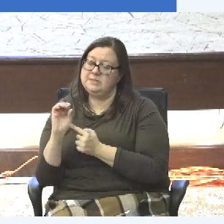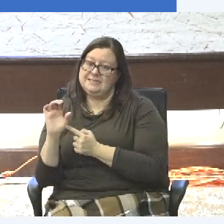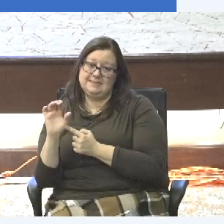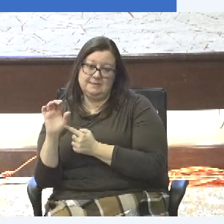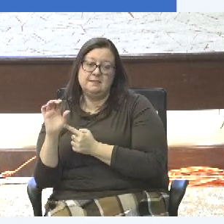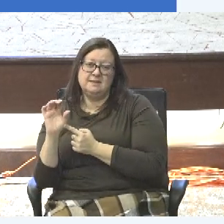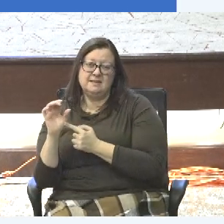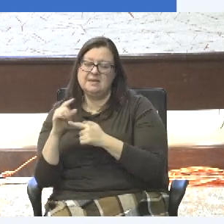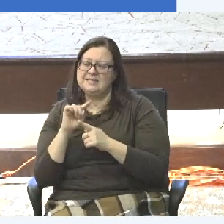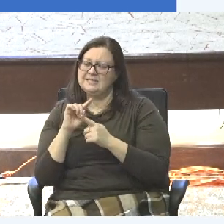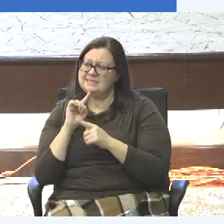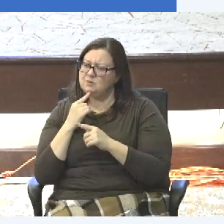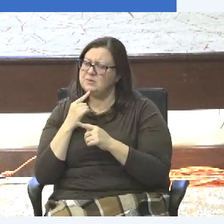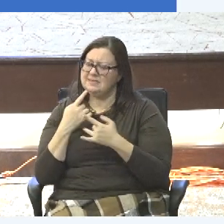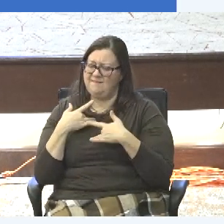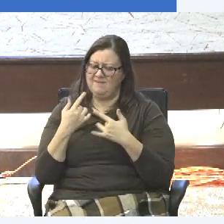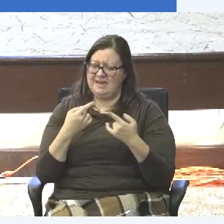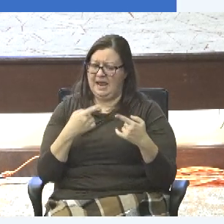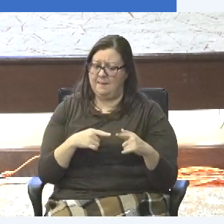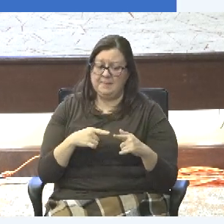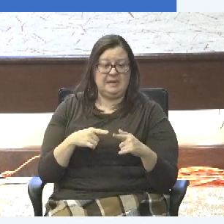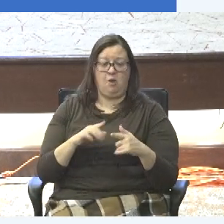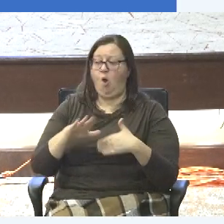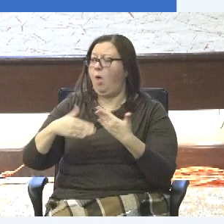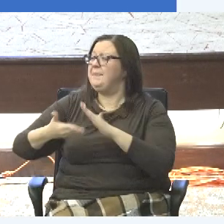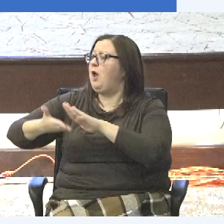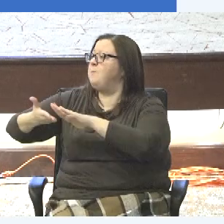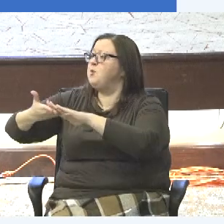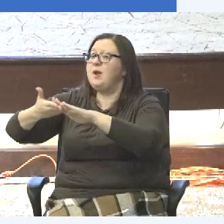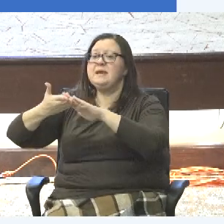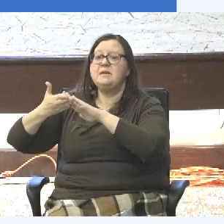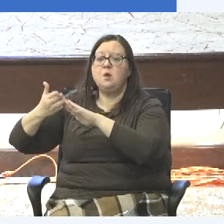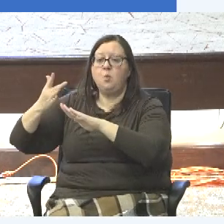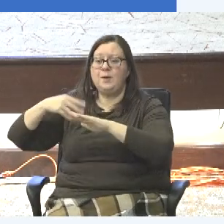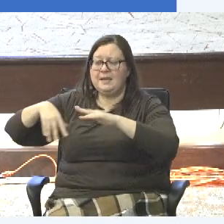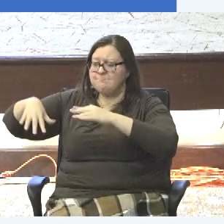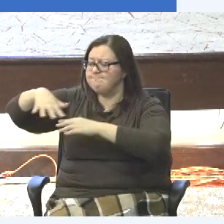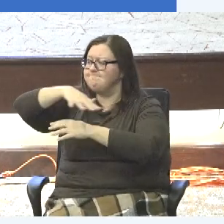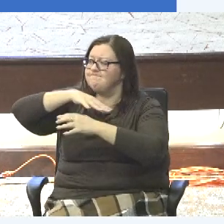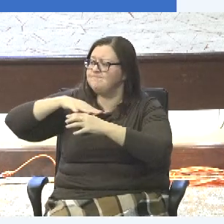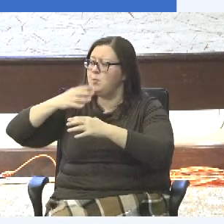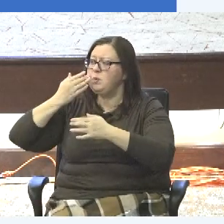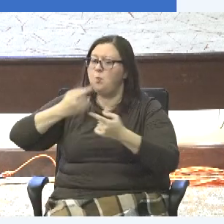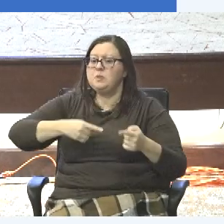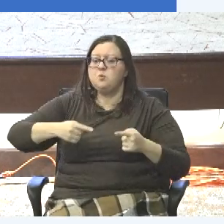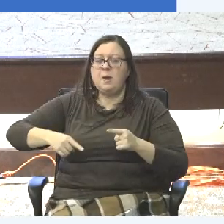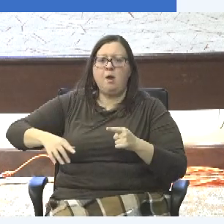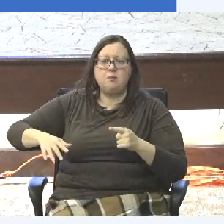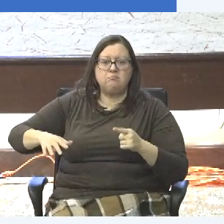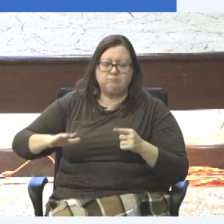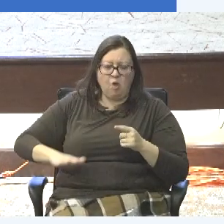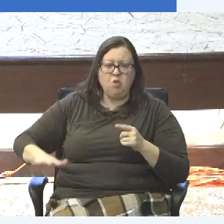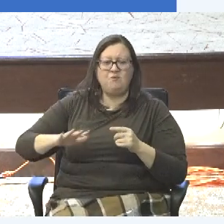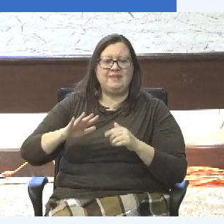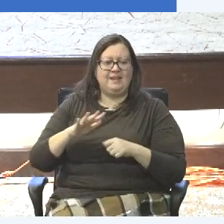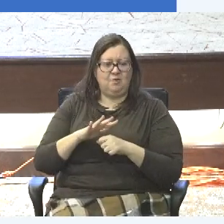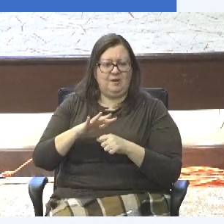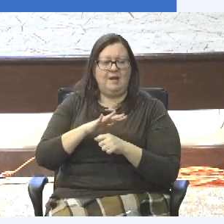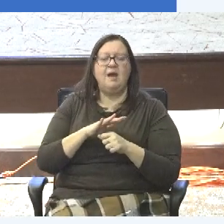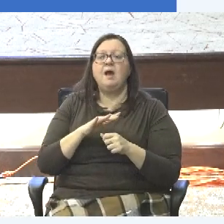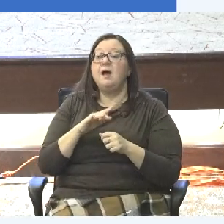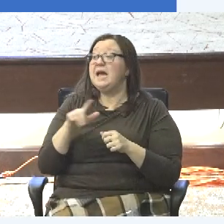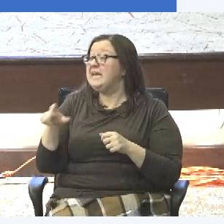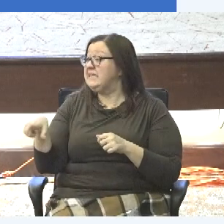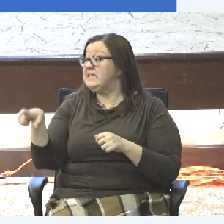a major event in this region, they're all going to be up and operating. We want to make sure we have situational awareness consistent across the region, make sure any needs are being